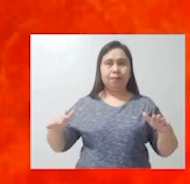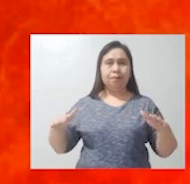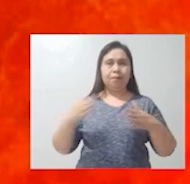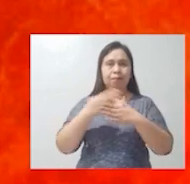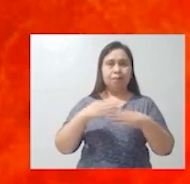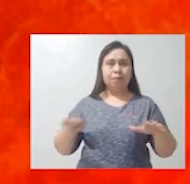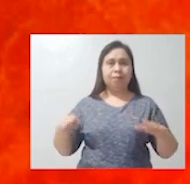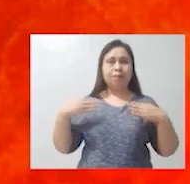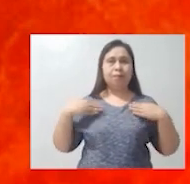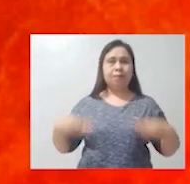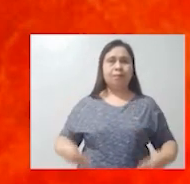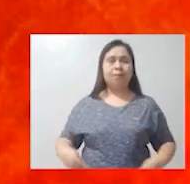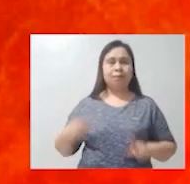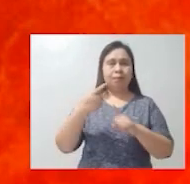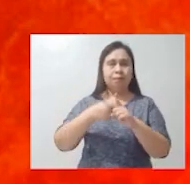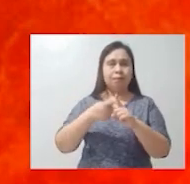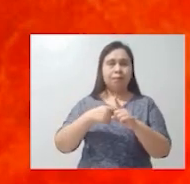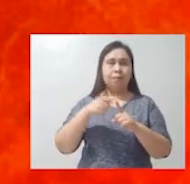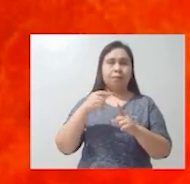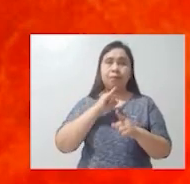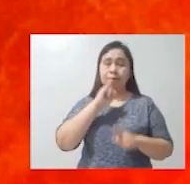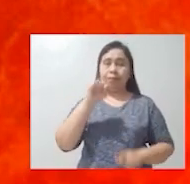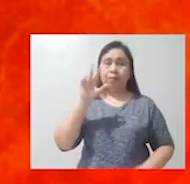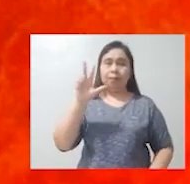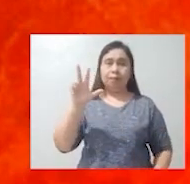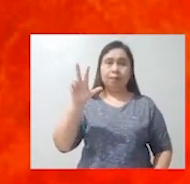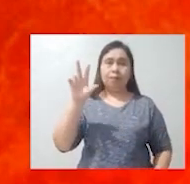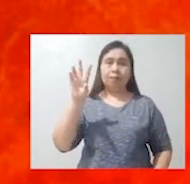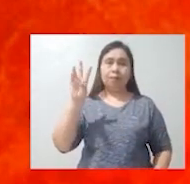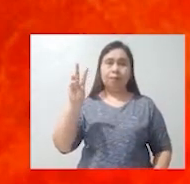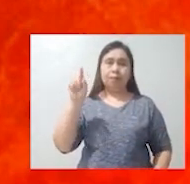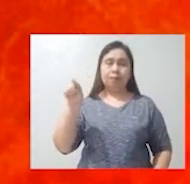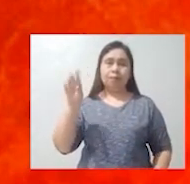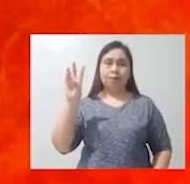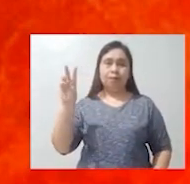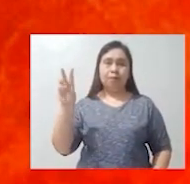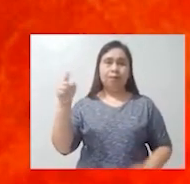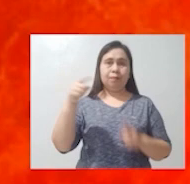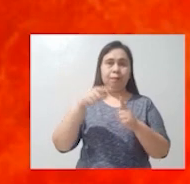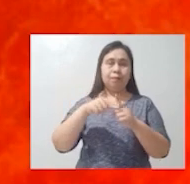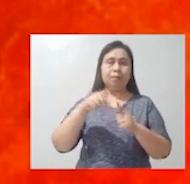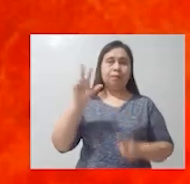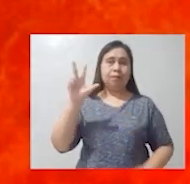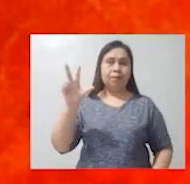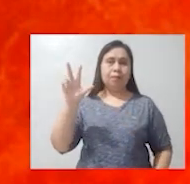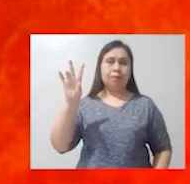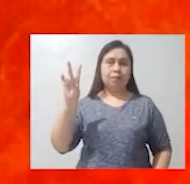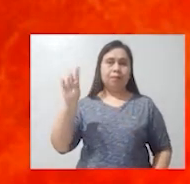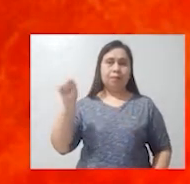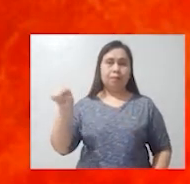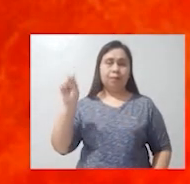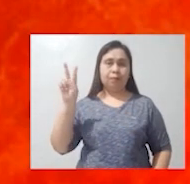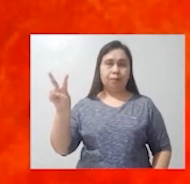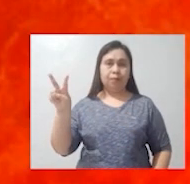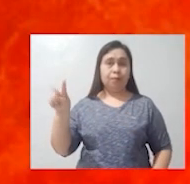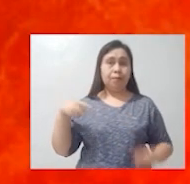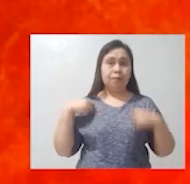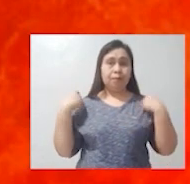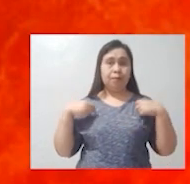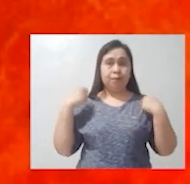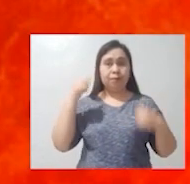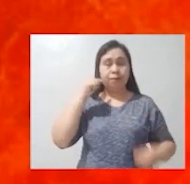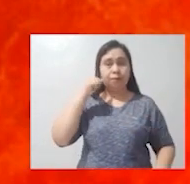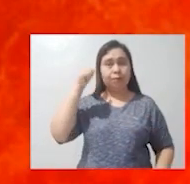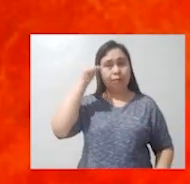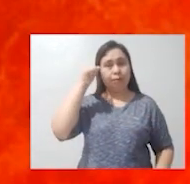temperature ranges from 36.6 to 37.2 degrees Celsius. Among teens and adults, the average